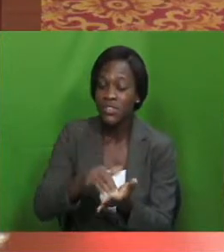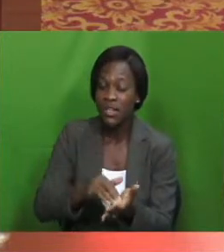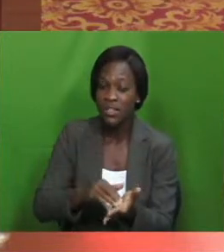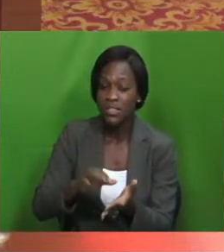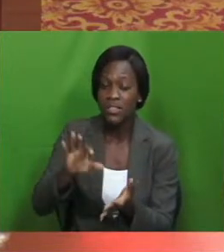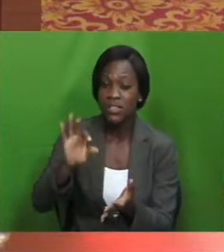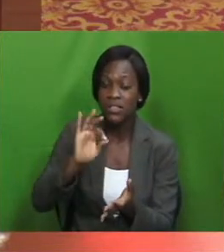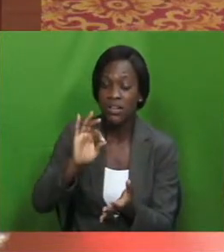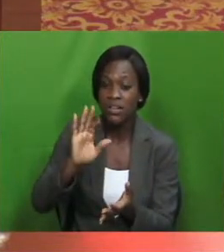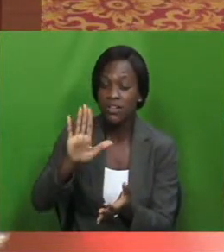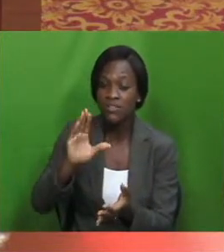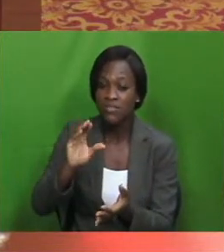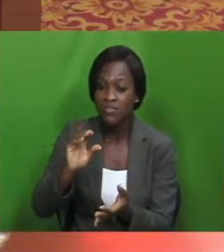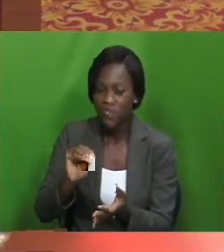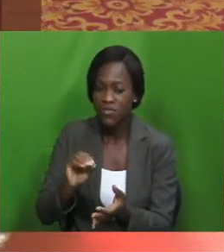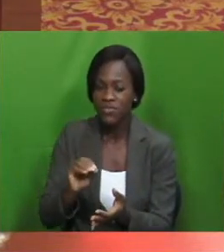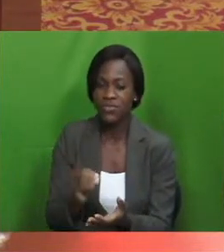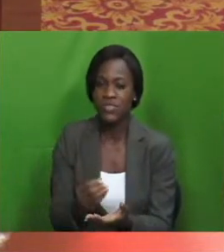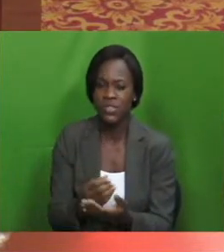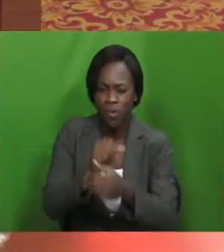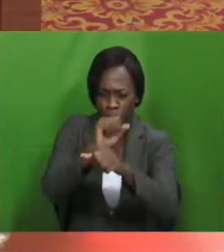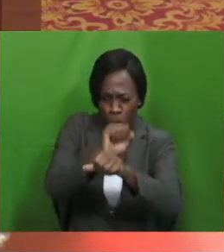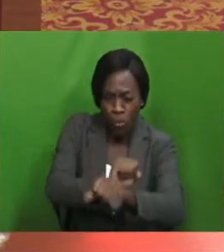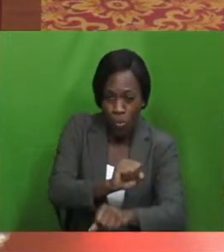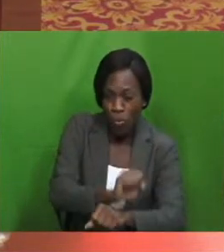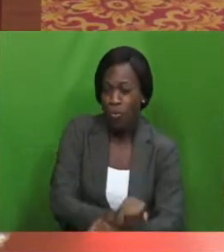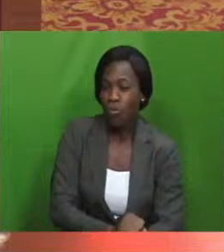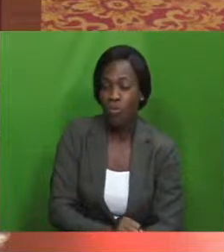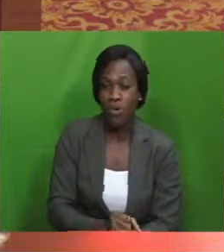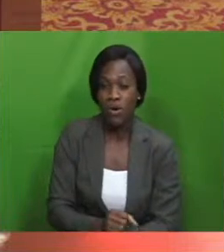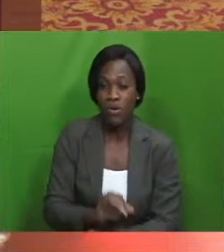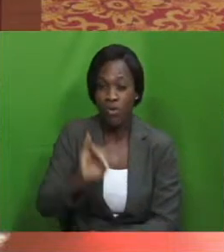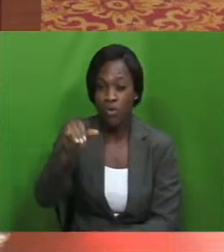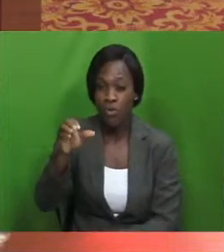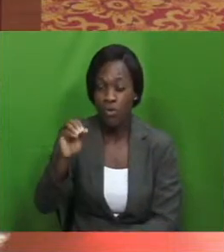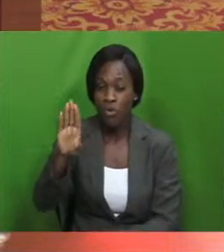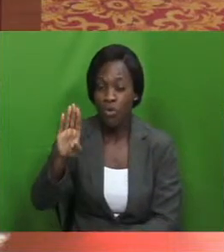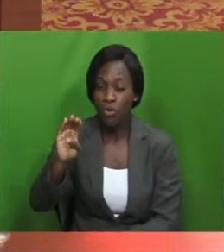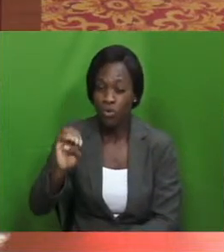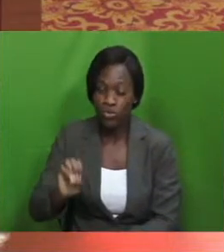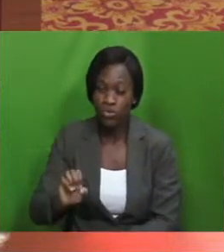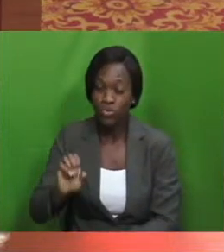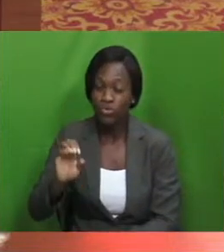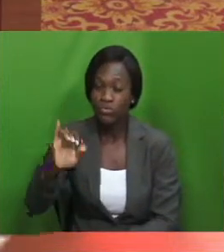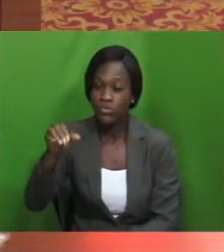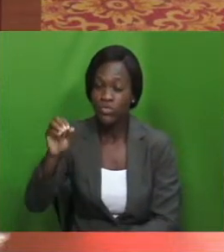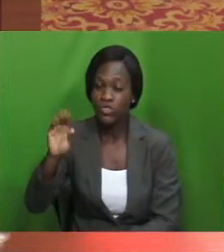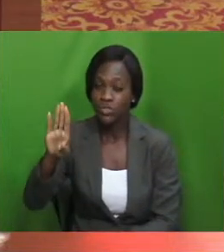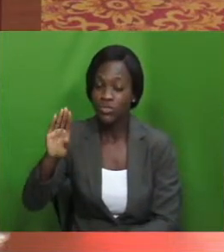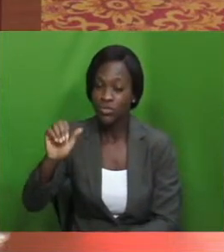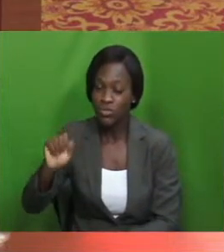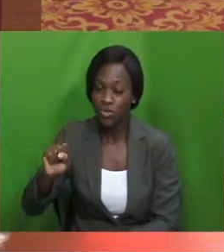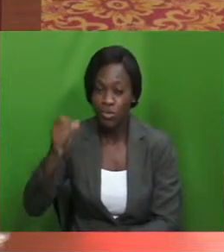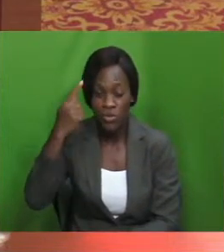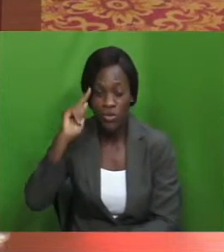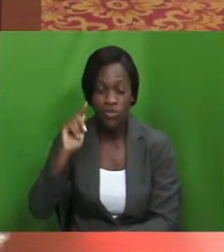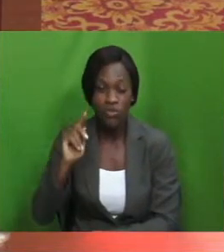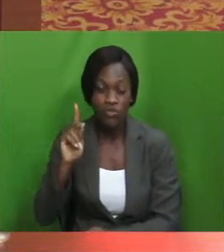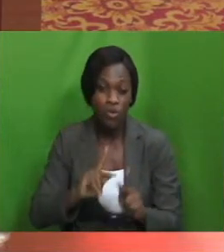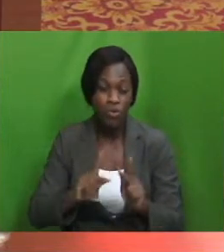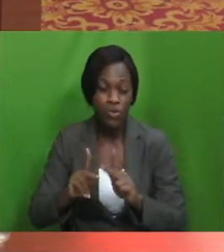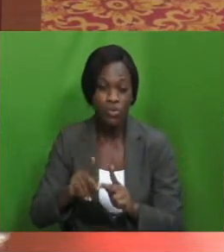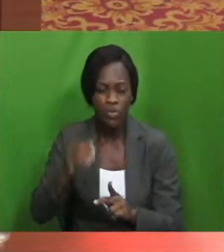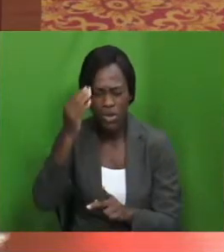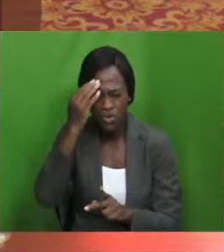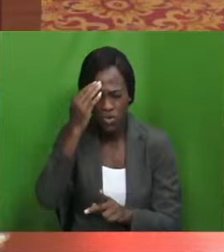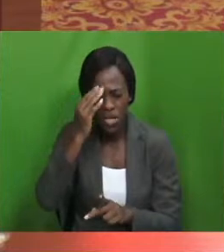150,975 direct and indirect jobs. And it's expected that when the 1D, 1F projects under construction are completed, a total number